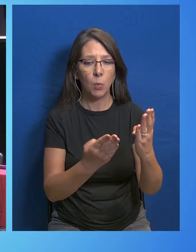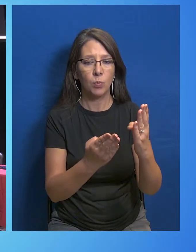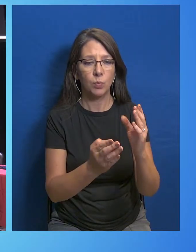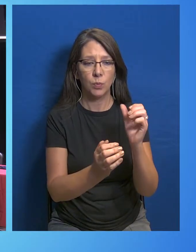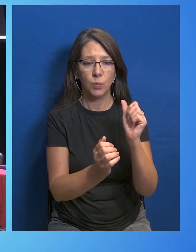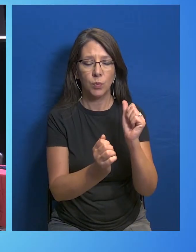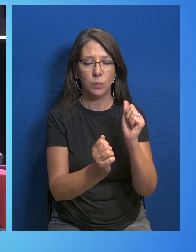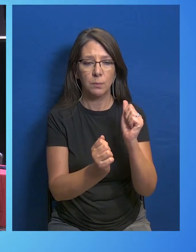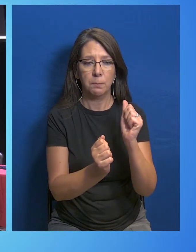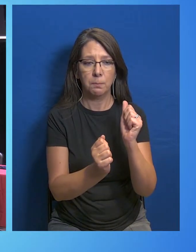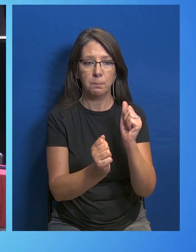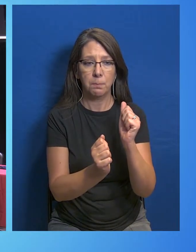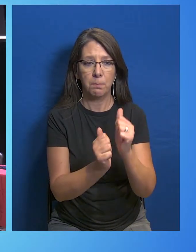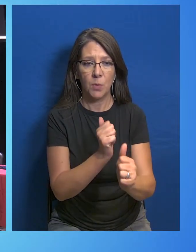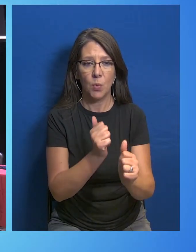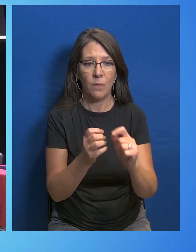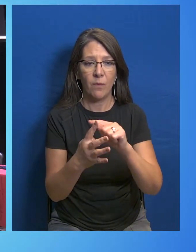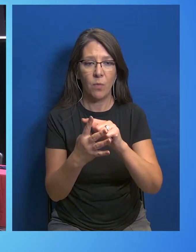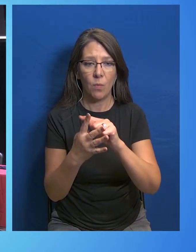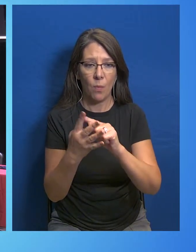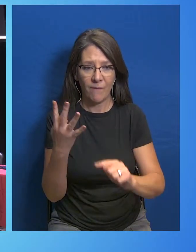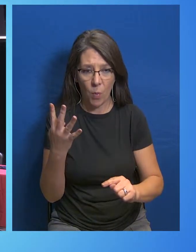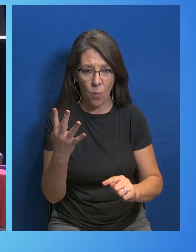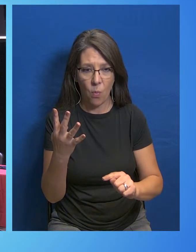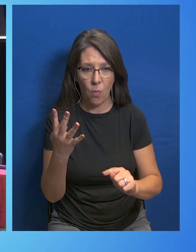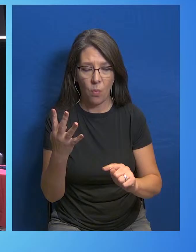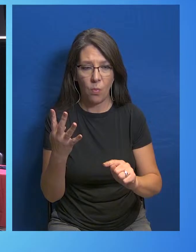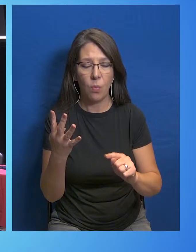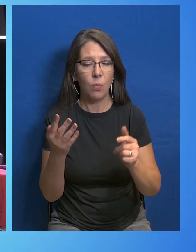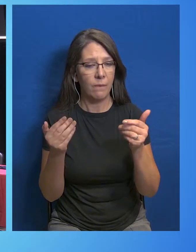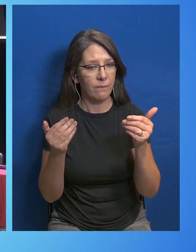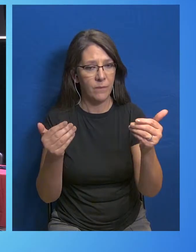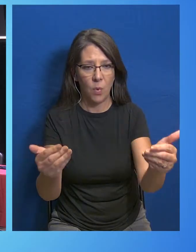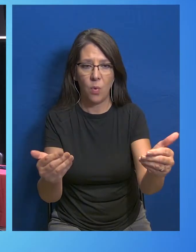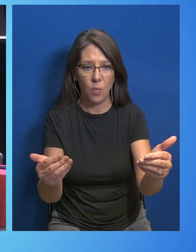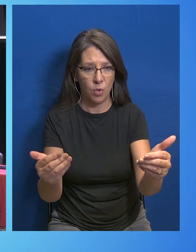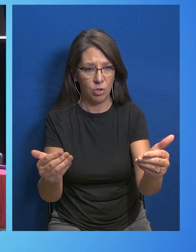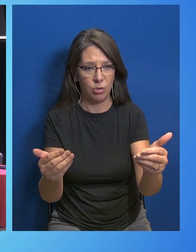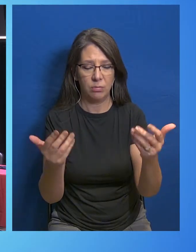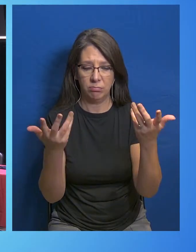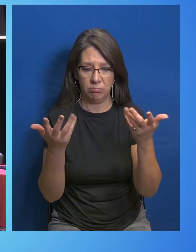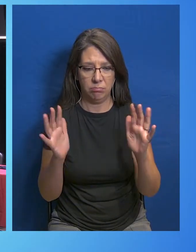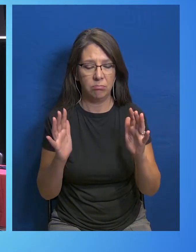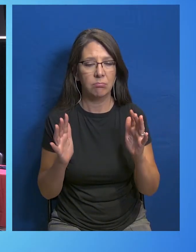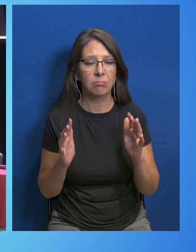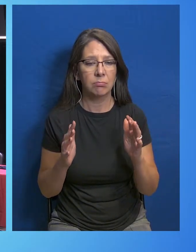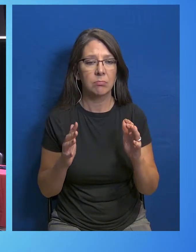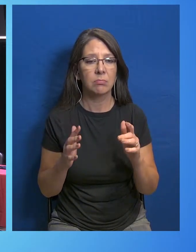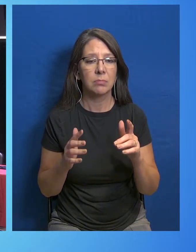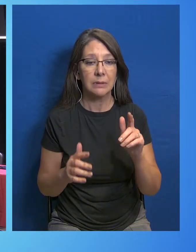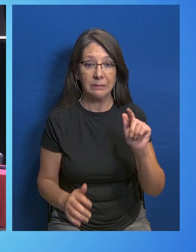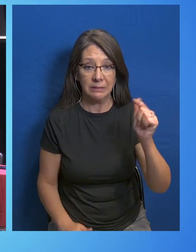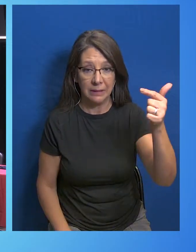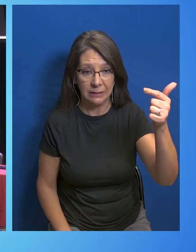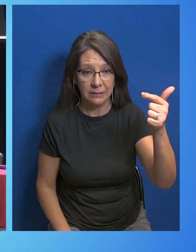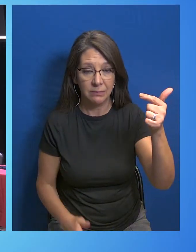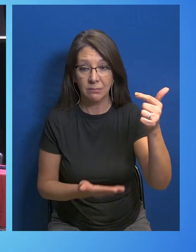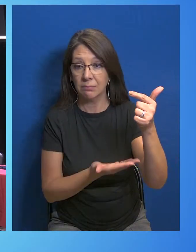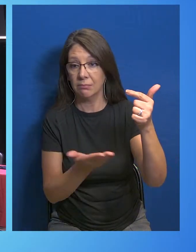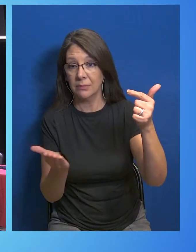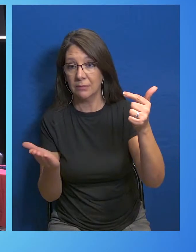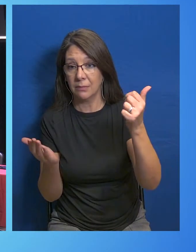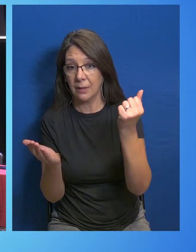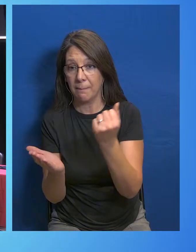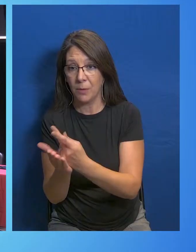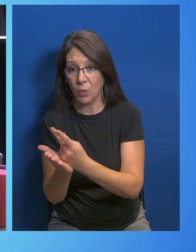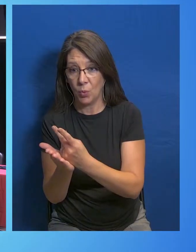move all four of the bills forward. There was a second. All board members approved,